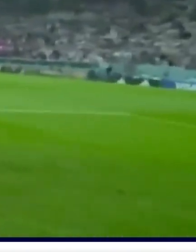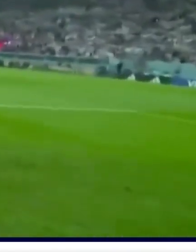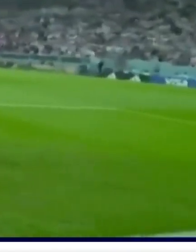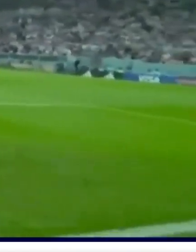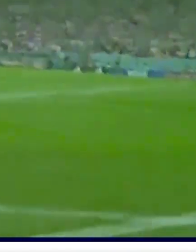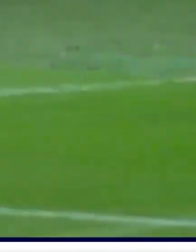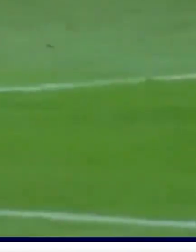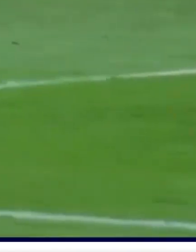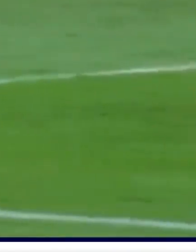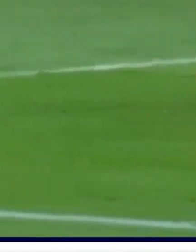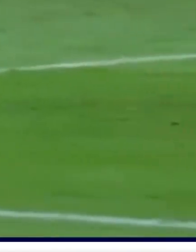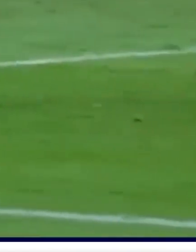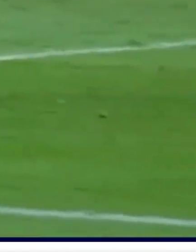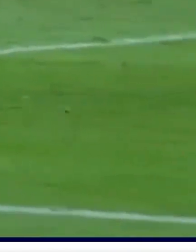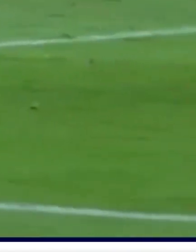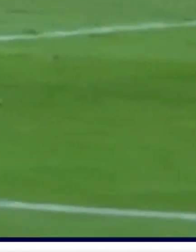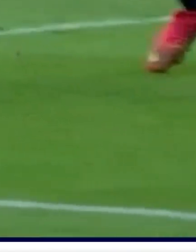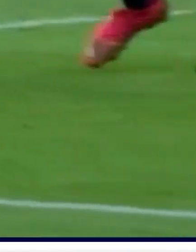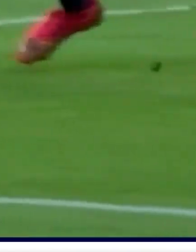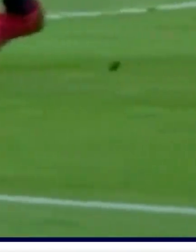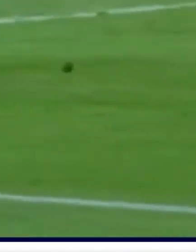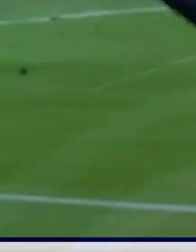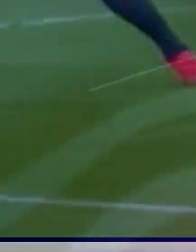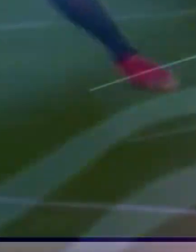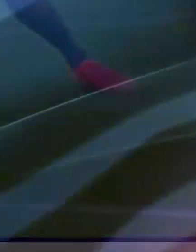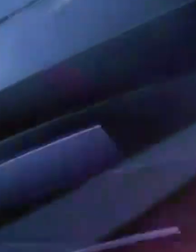with today's victory over Croatia.